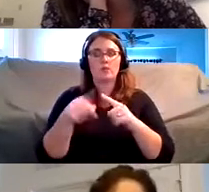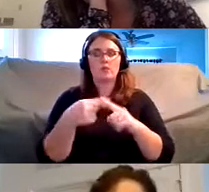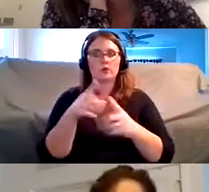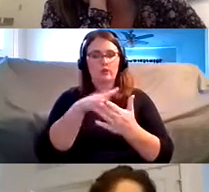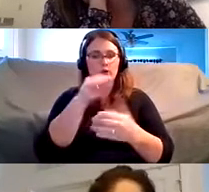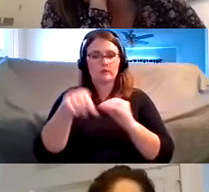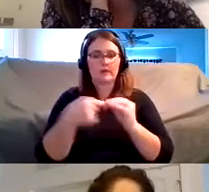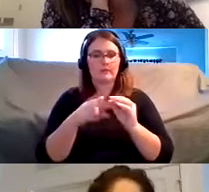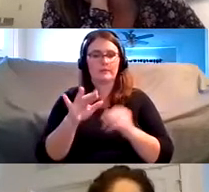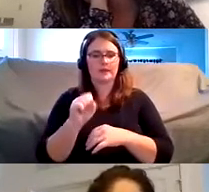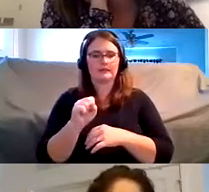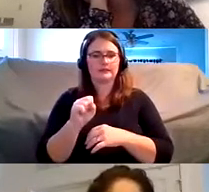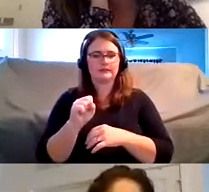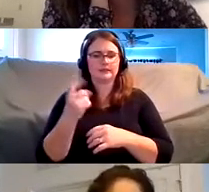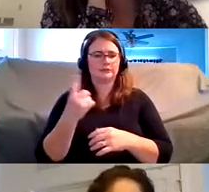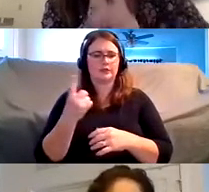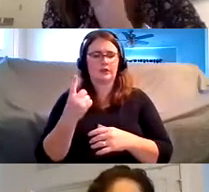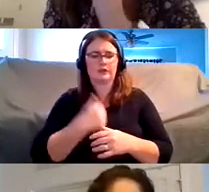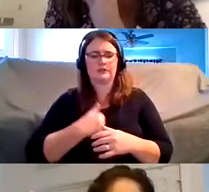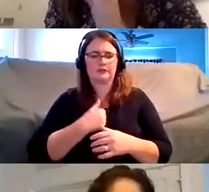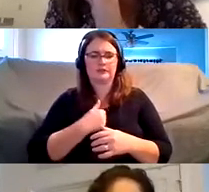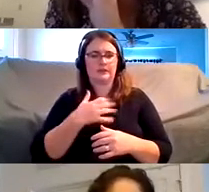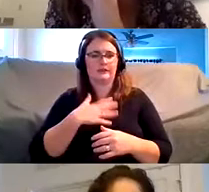Sorry, I'm out from my phone.